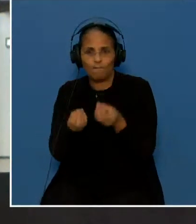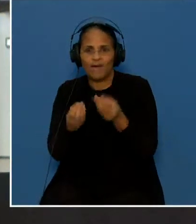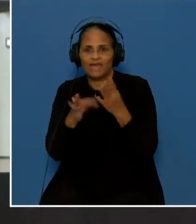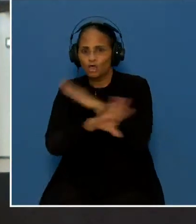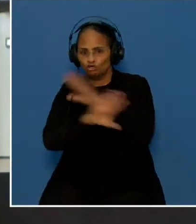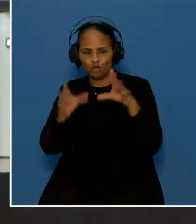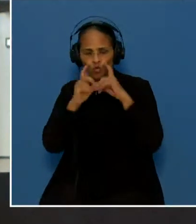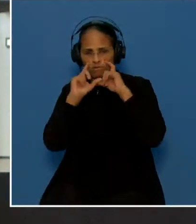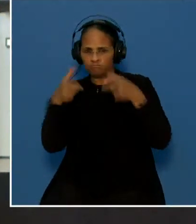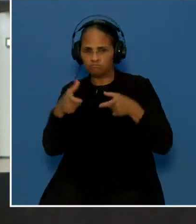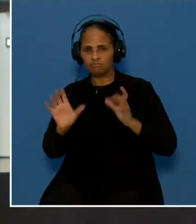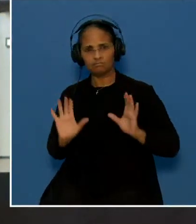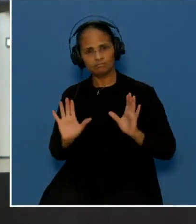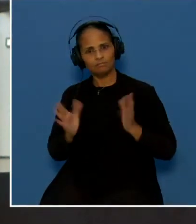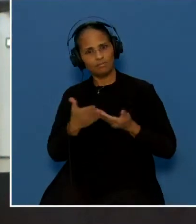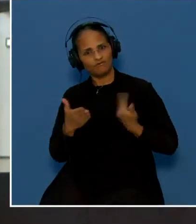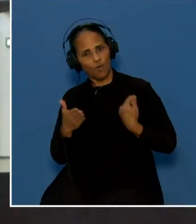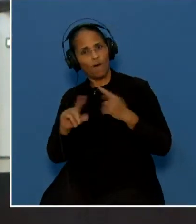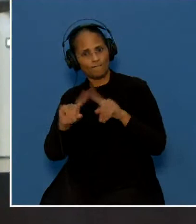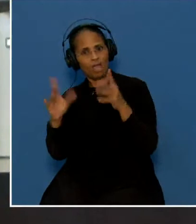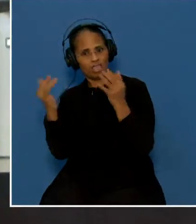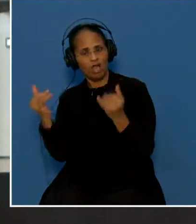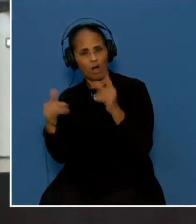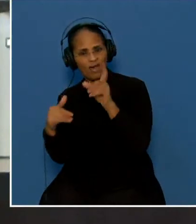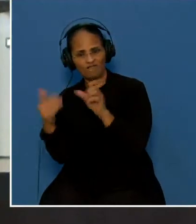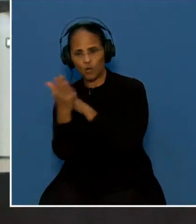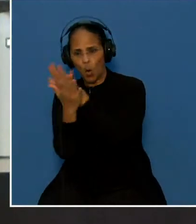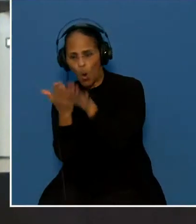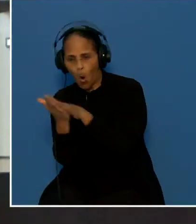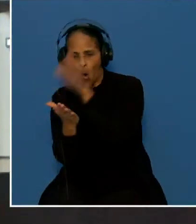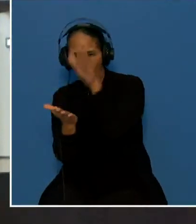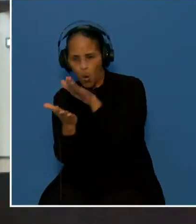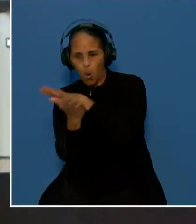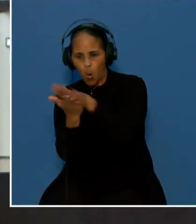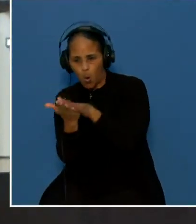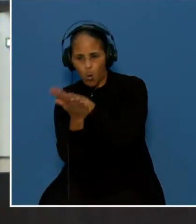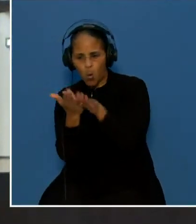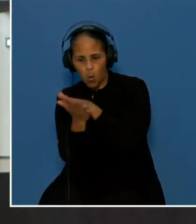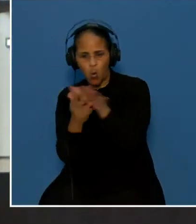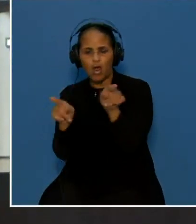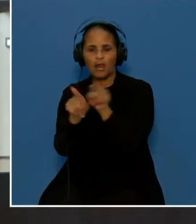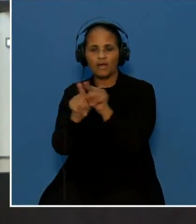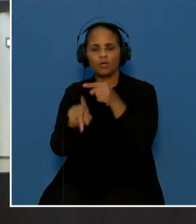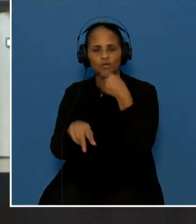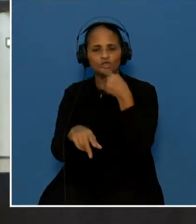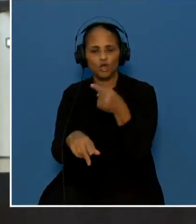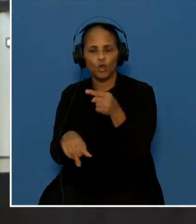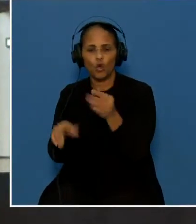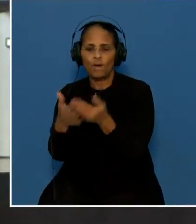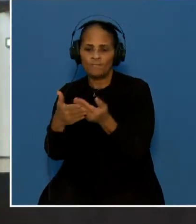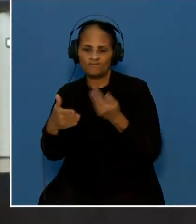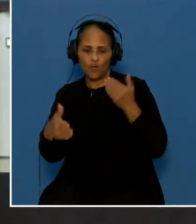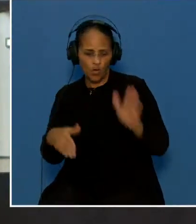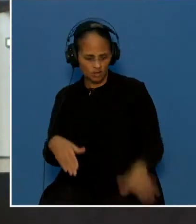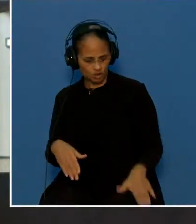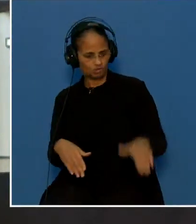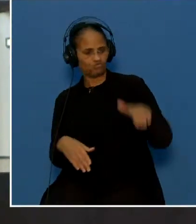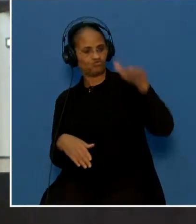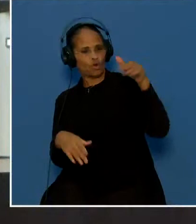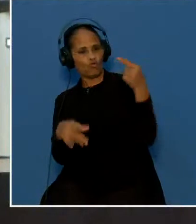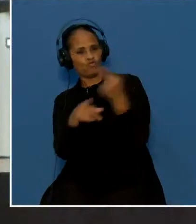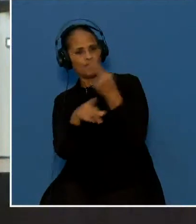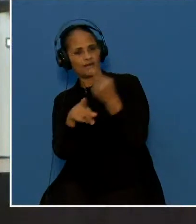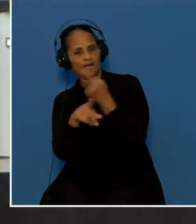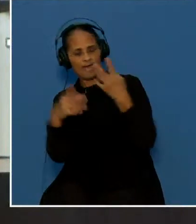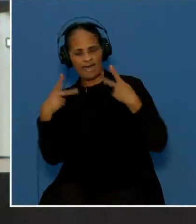wear a mask. We've had to wash our hands just like we were told as children, regularly,